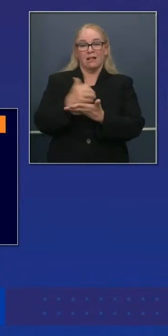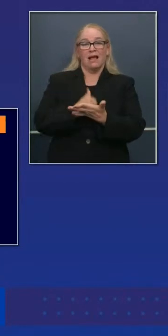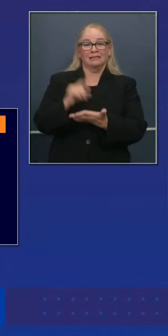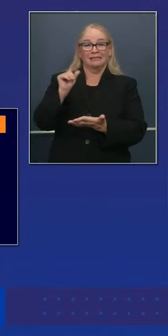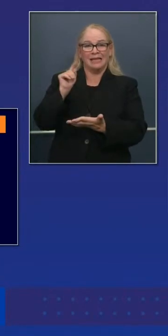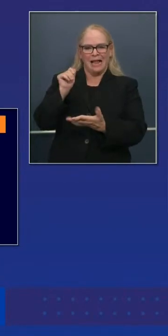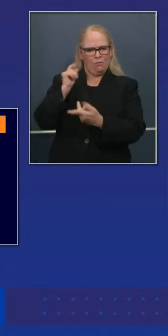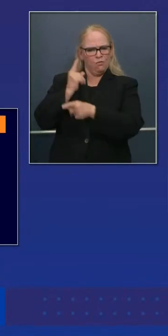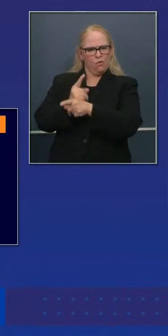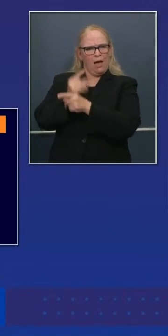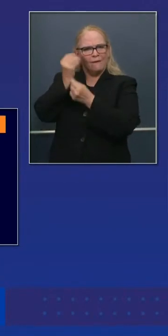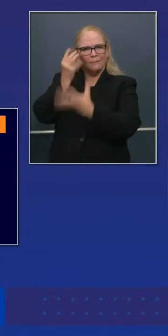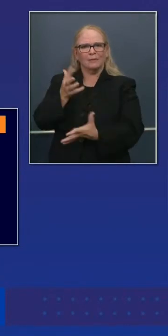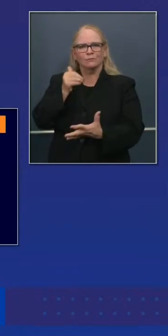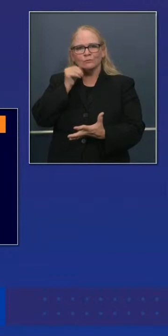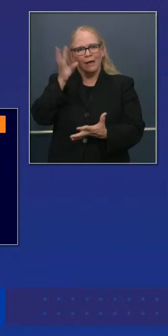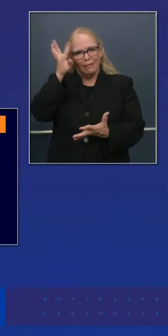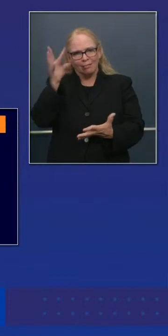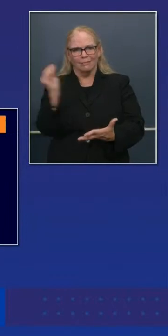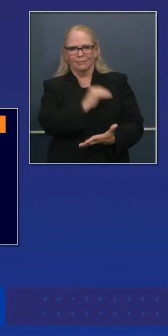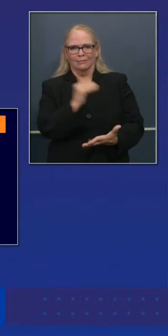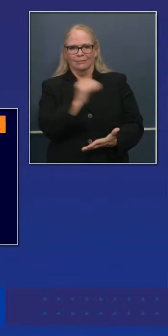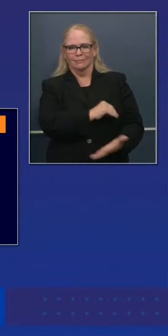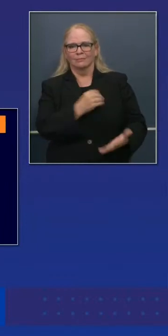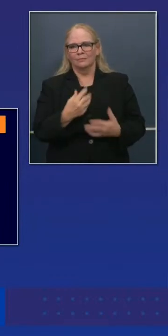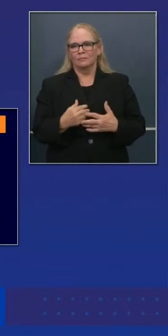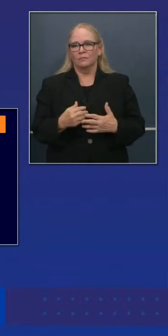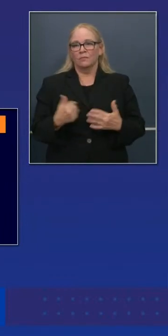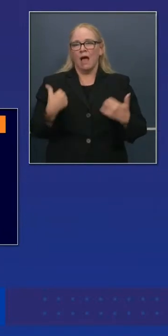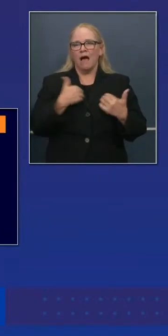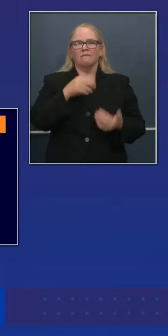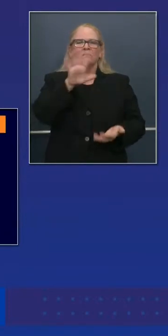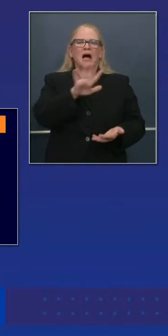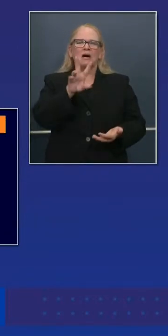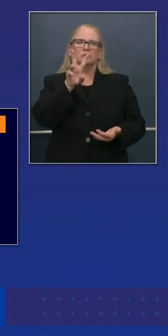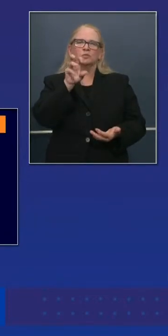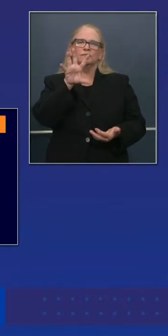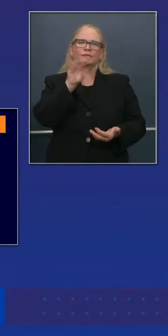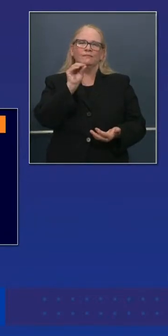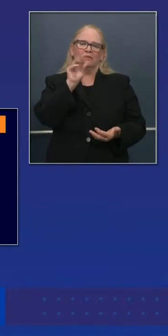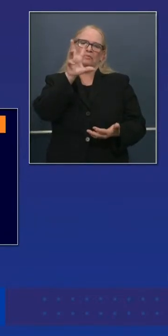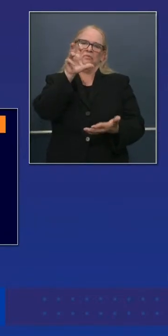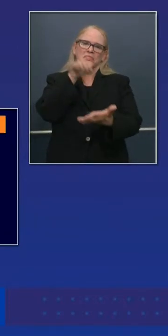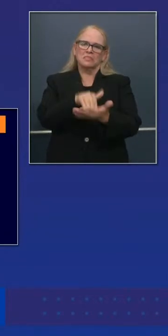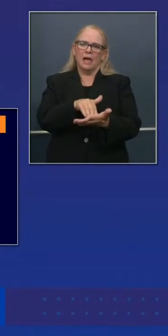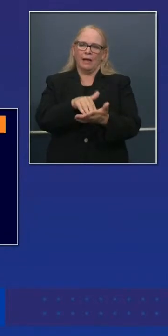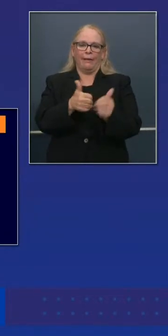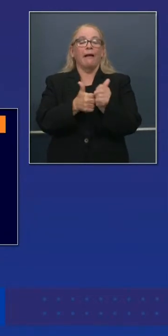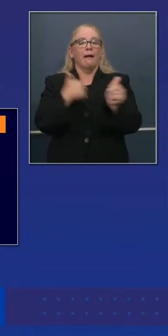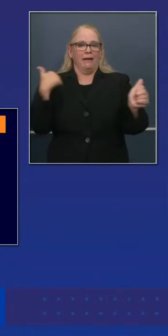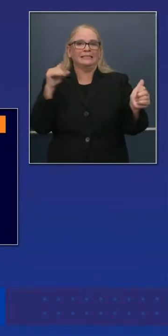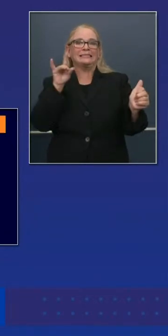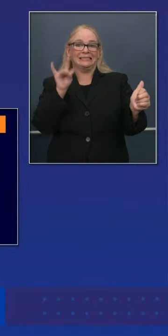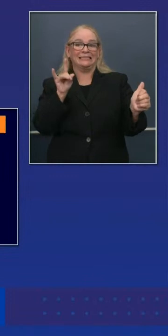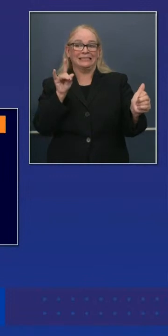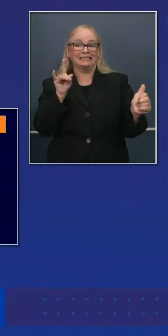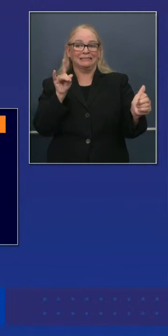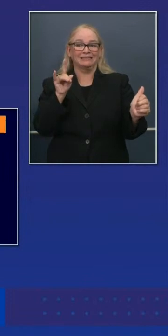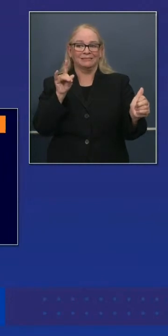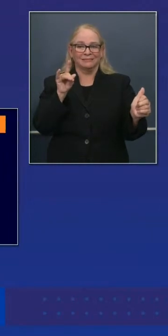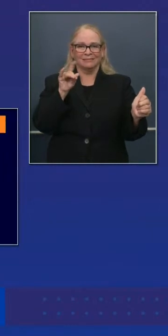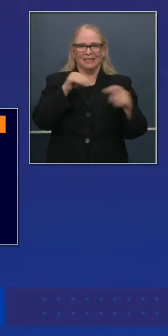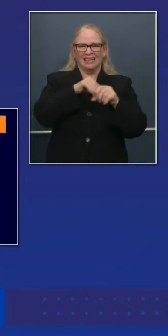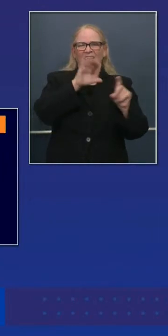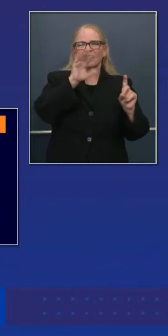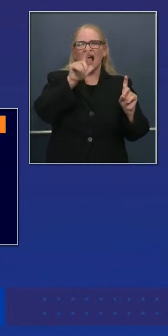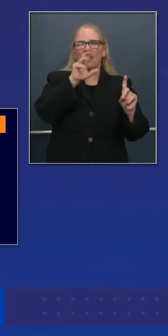Specifically, I talked to you about 250 to 300,000 backlogged cases in the CalReady system. We were able to process all of these